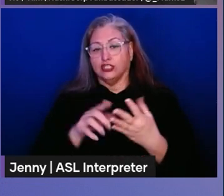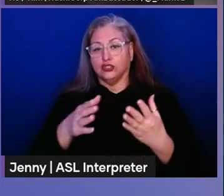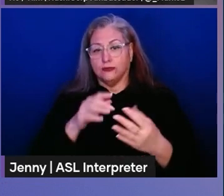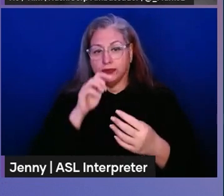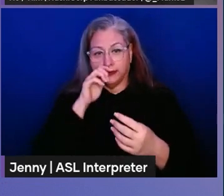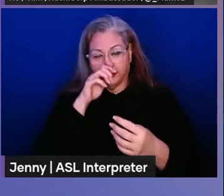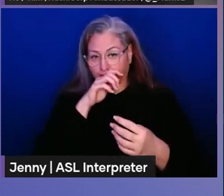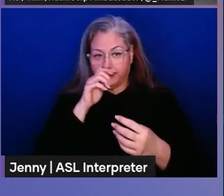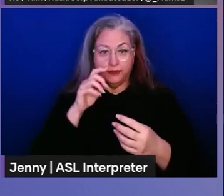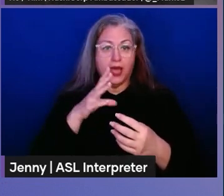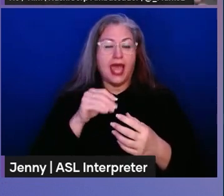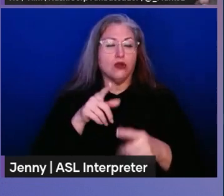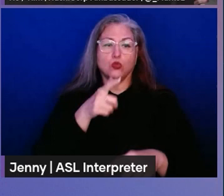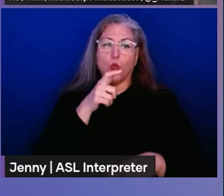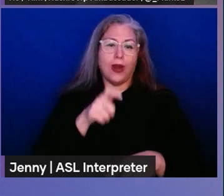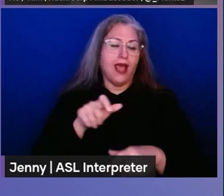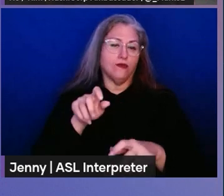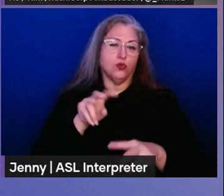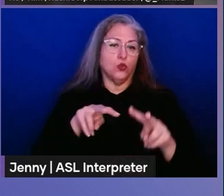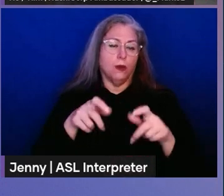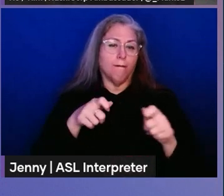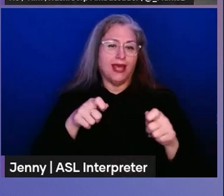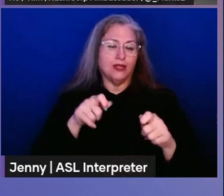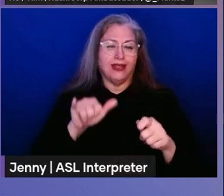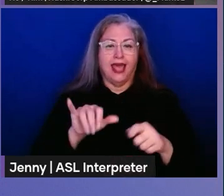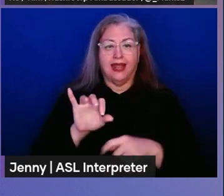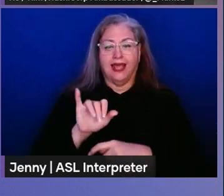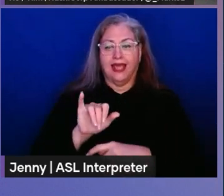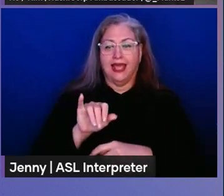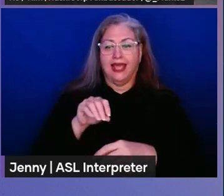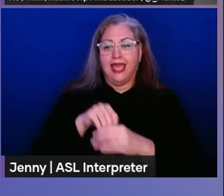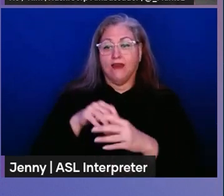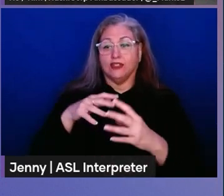services, and you don't have to manage the infrastructure needed to run those.